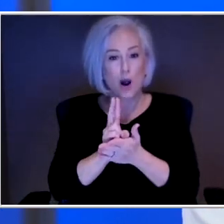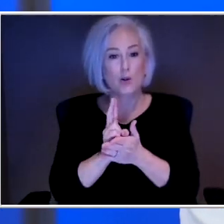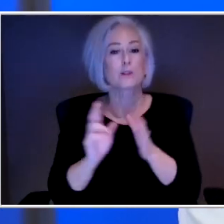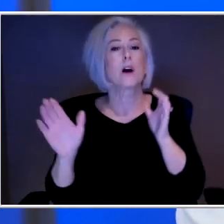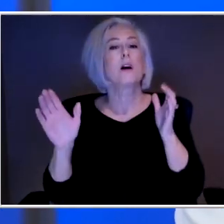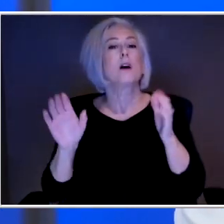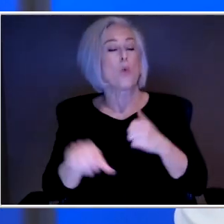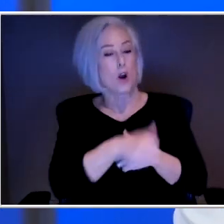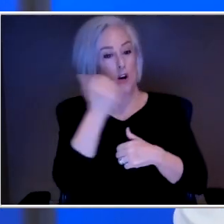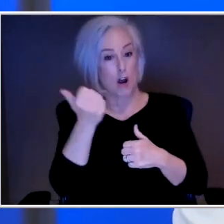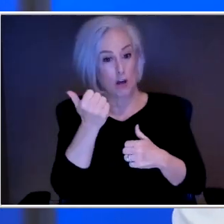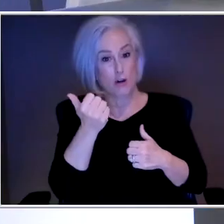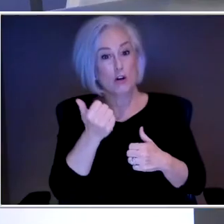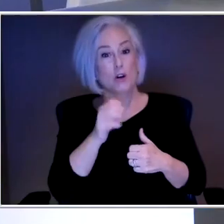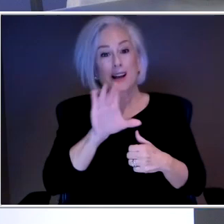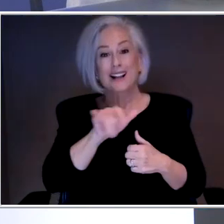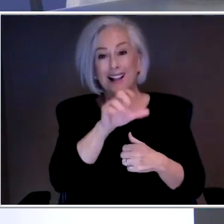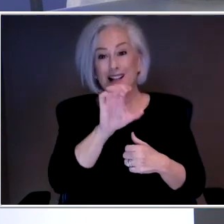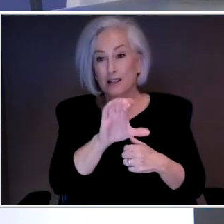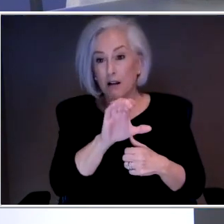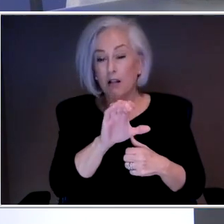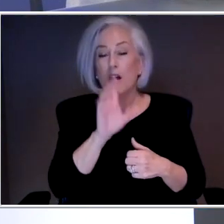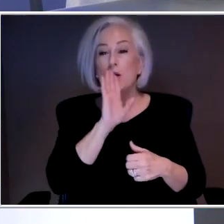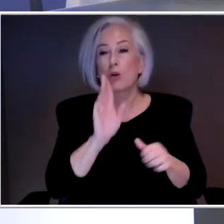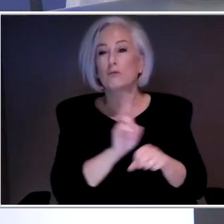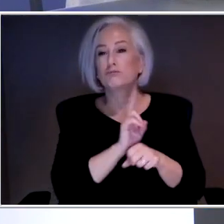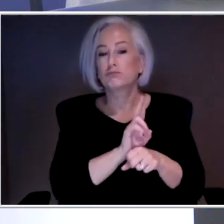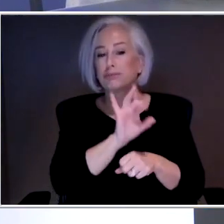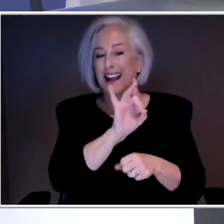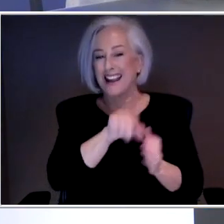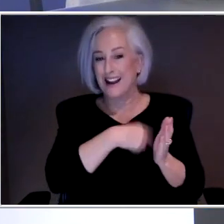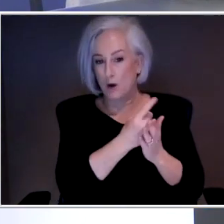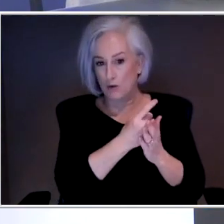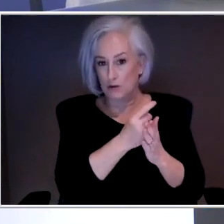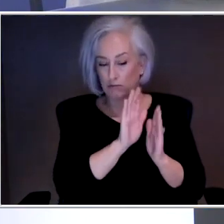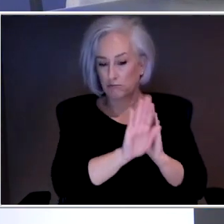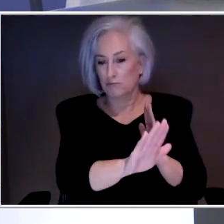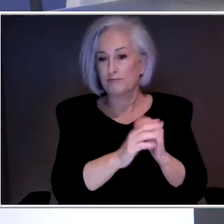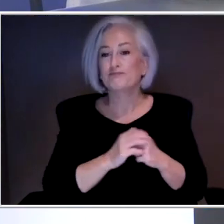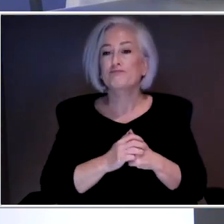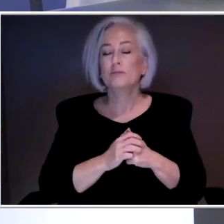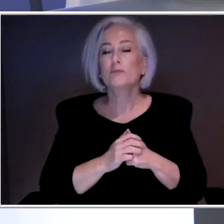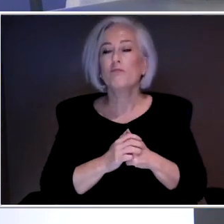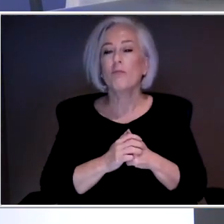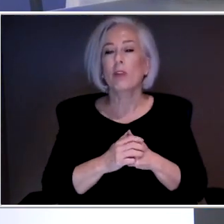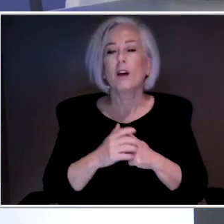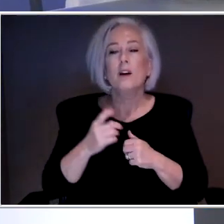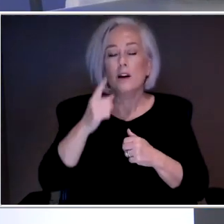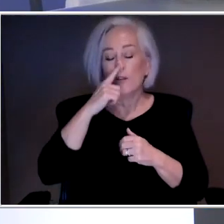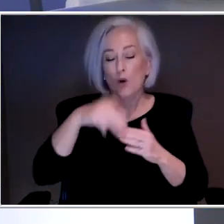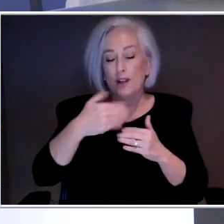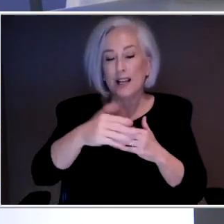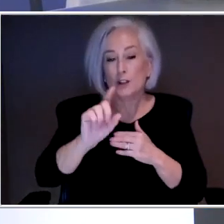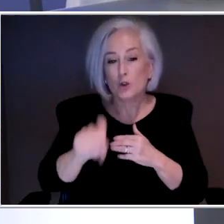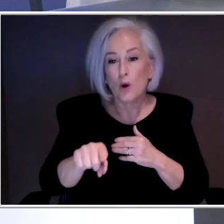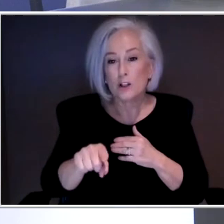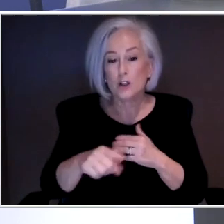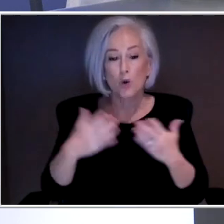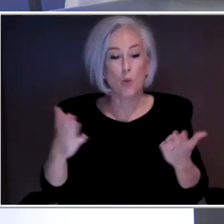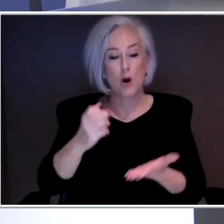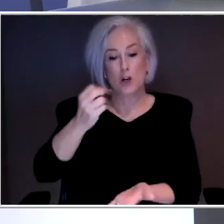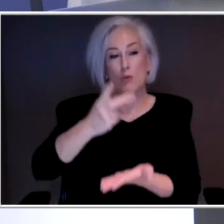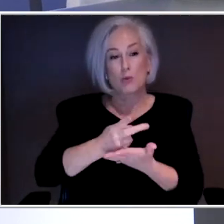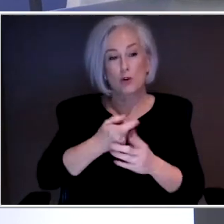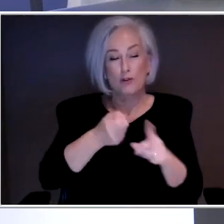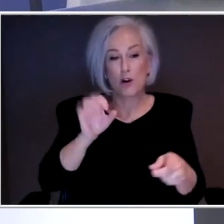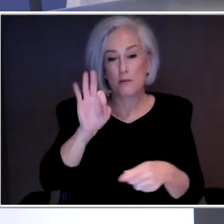the more classical hallucinogens. So if we could focus on now for the next question is, what is currently approved by the